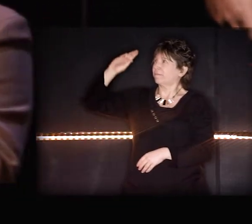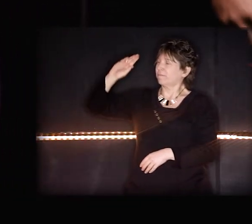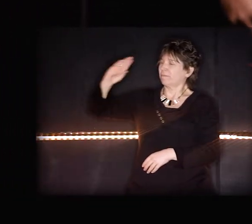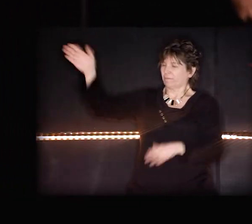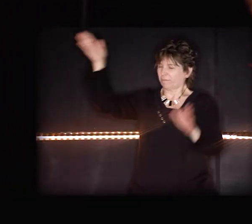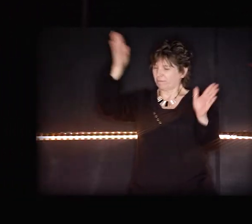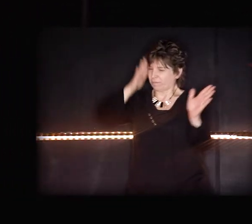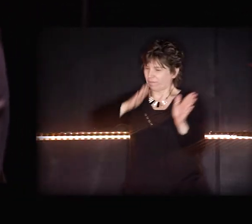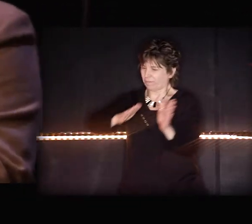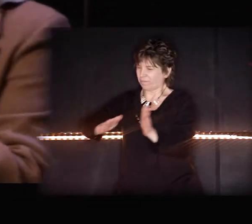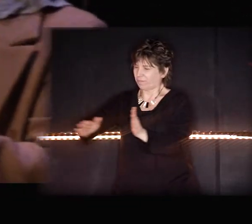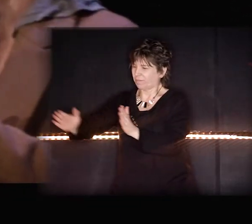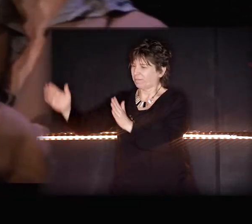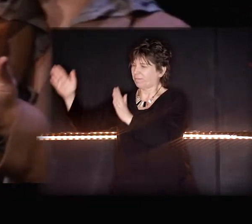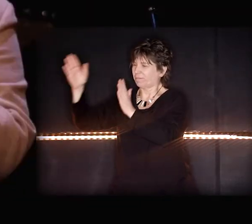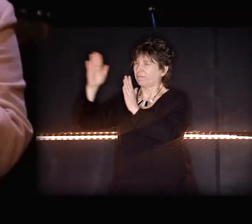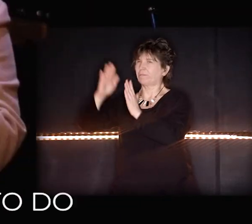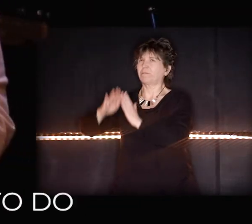Give me wisdom,